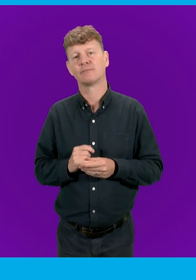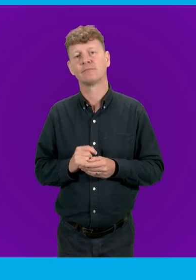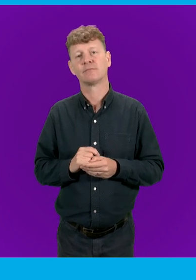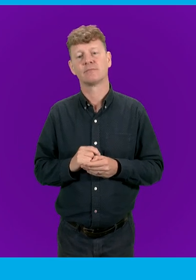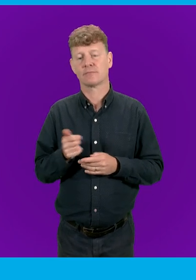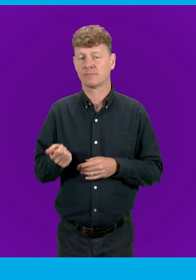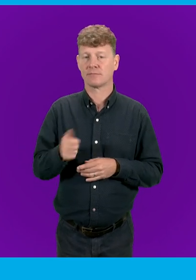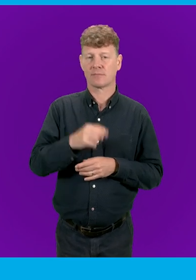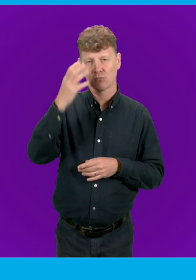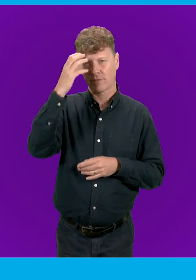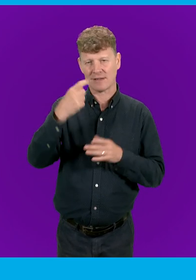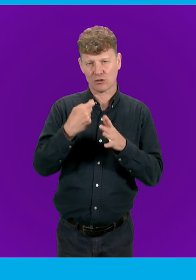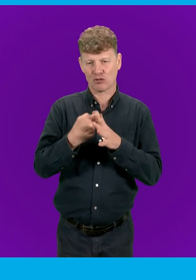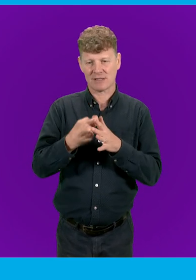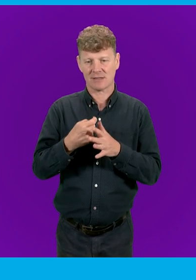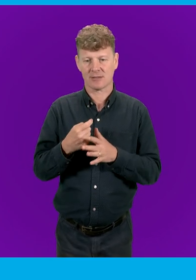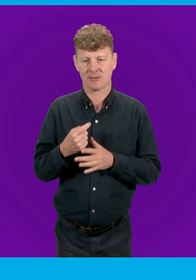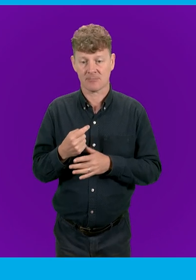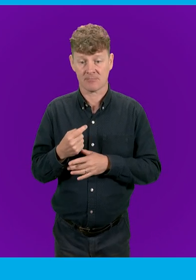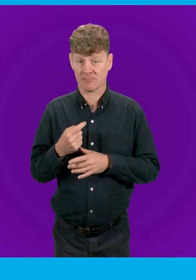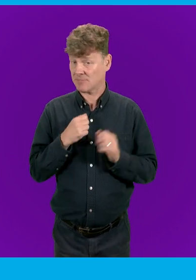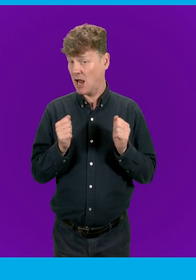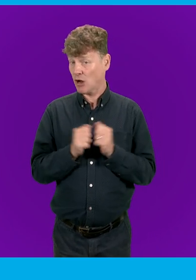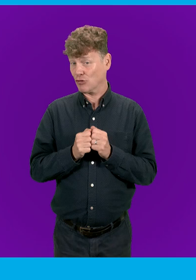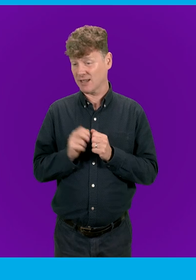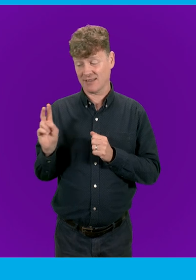I'd agree. I think there are sometimes really